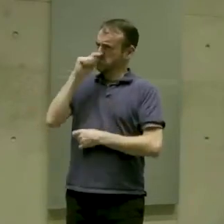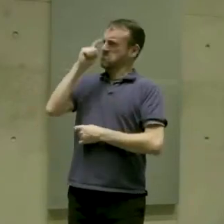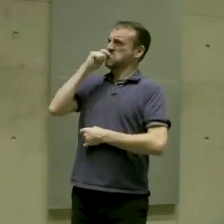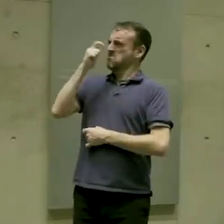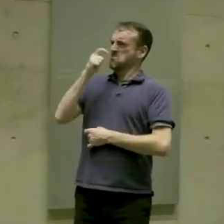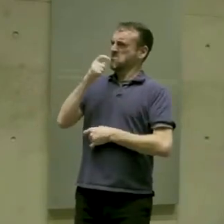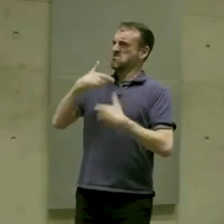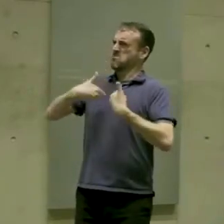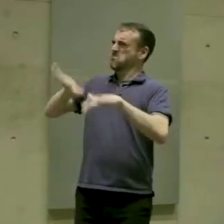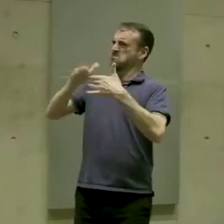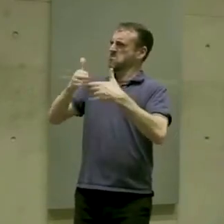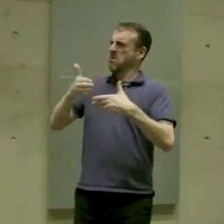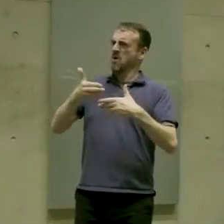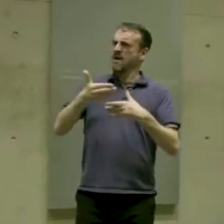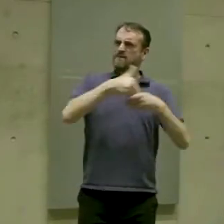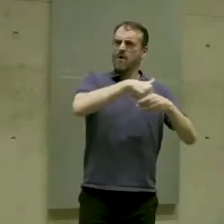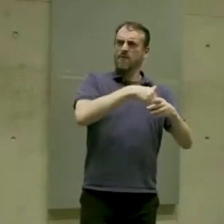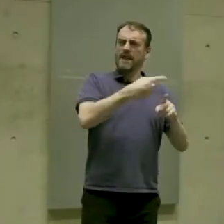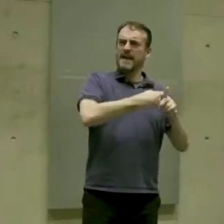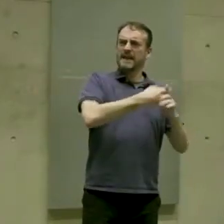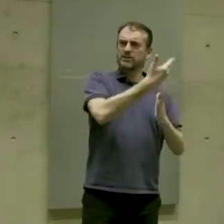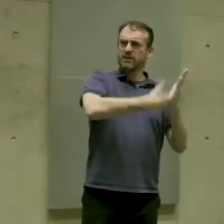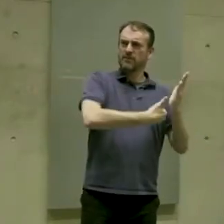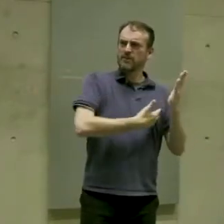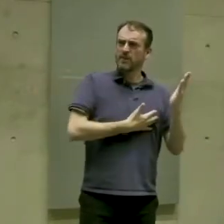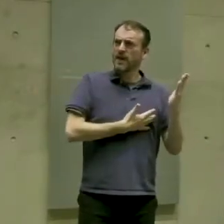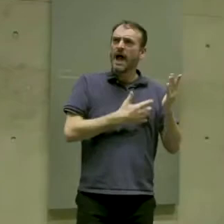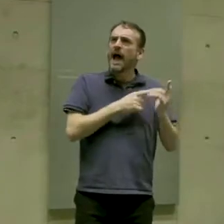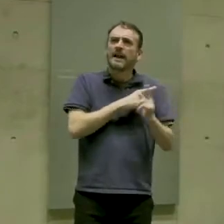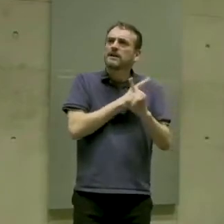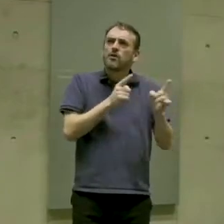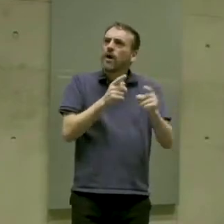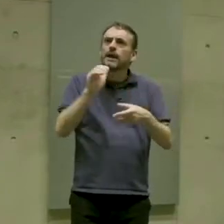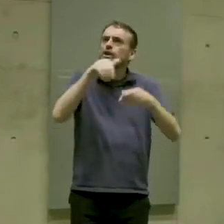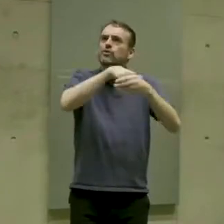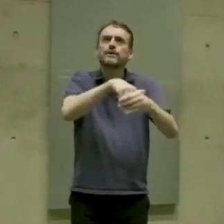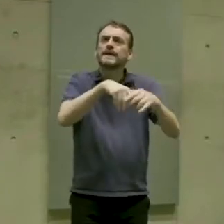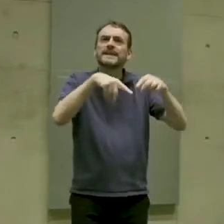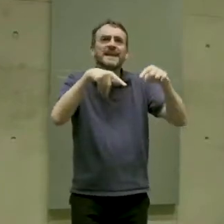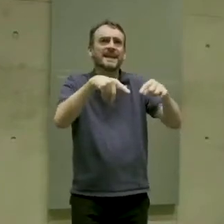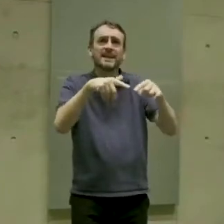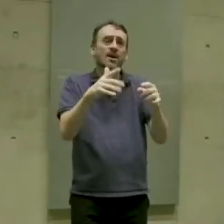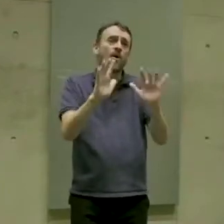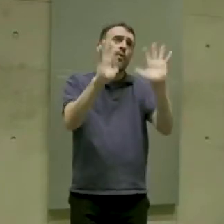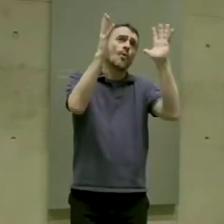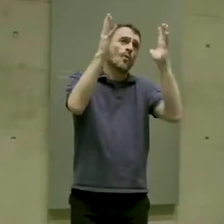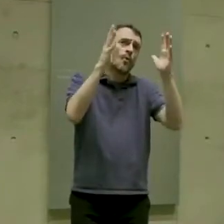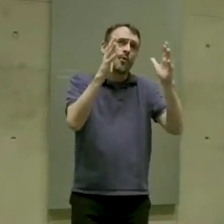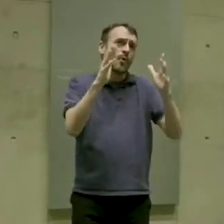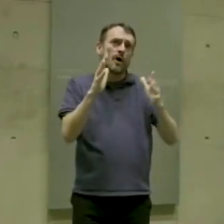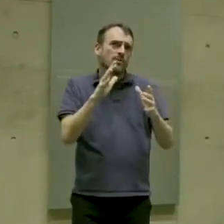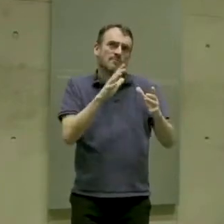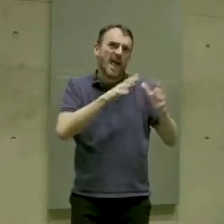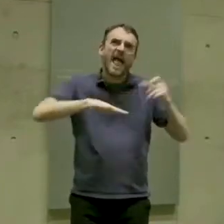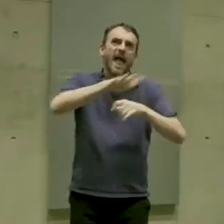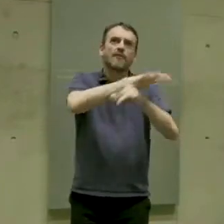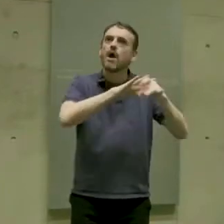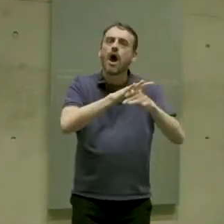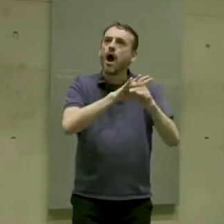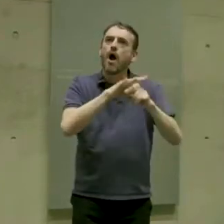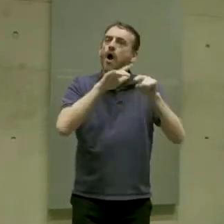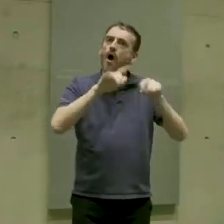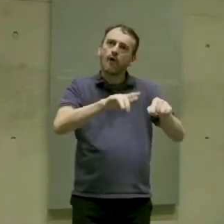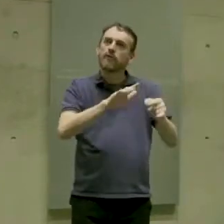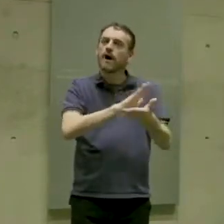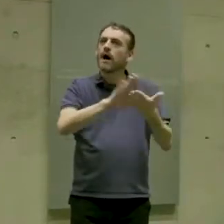to do with the hallowed touchstones of print culture, whatever those are. It's worth remembering this quote because I'm going to be coming back to it. And